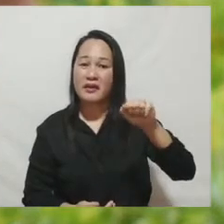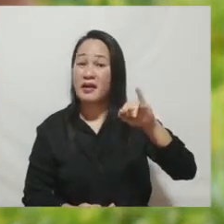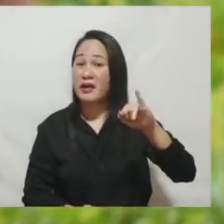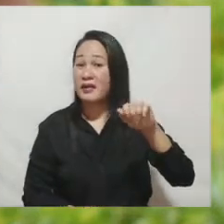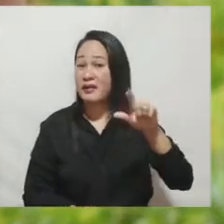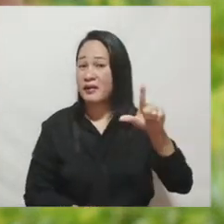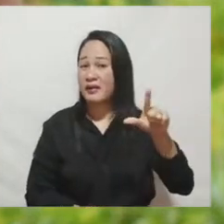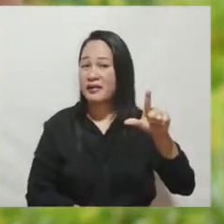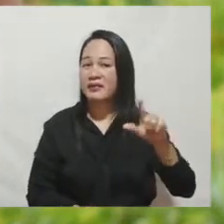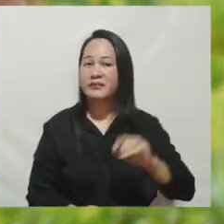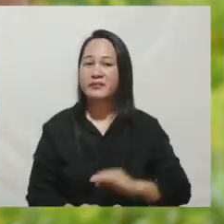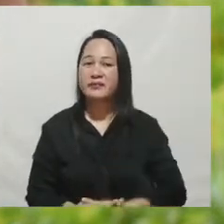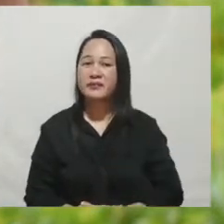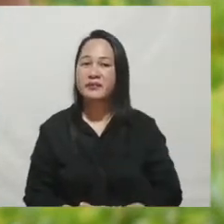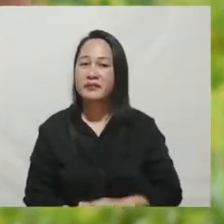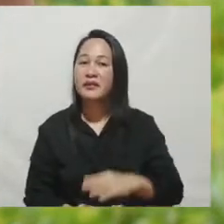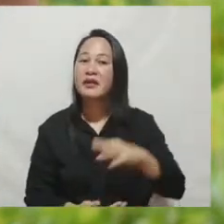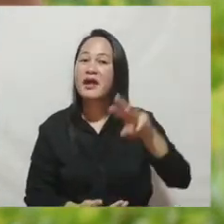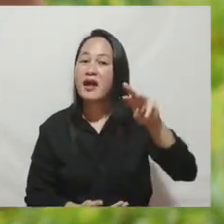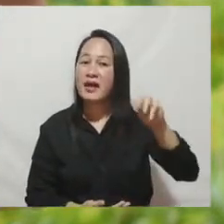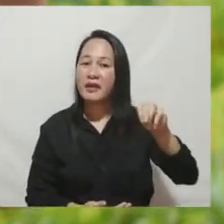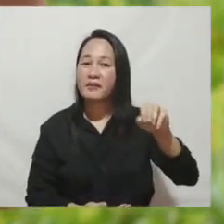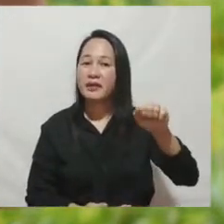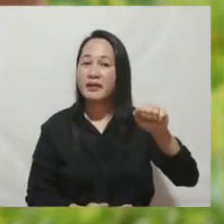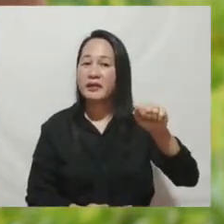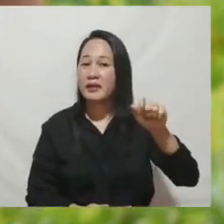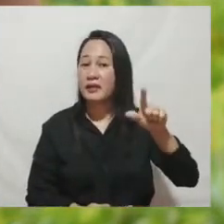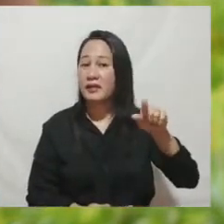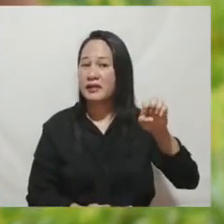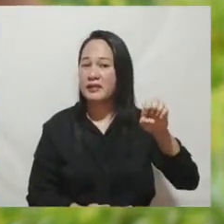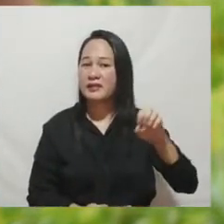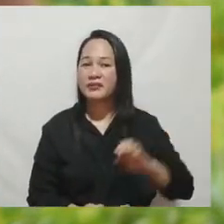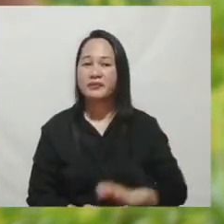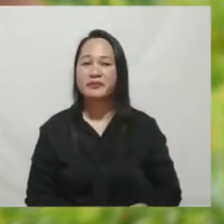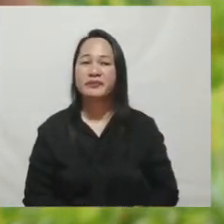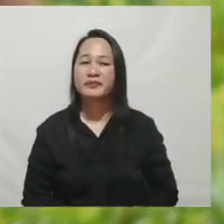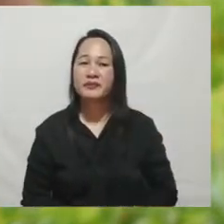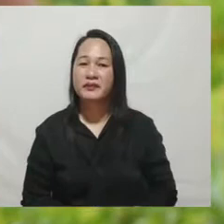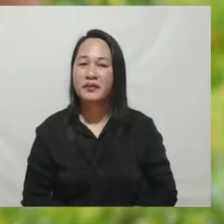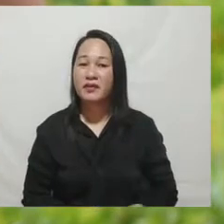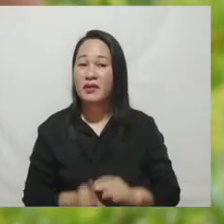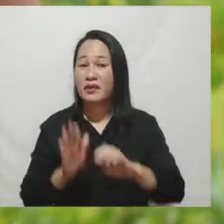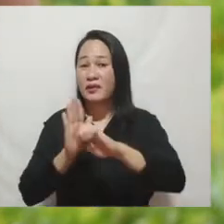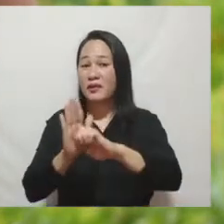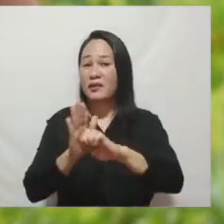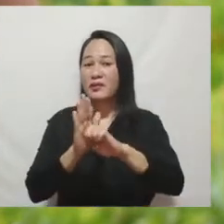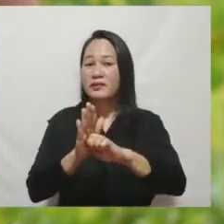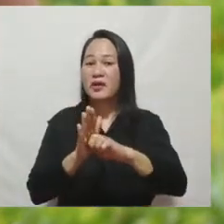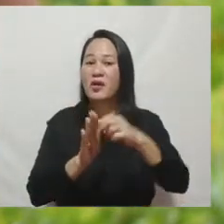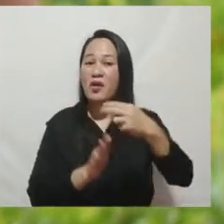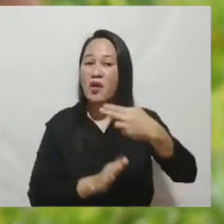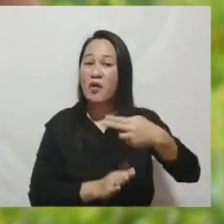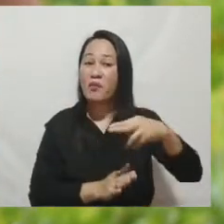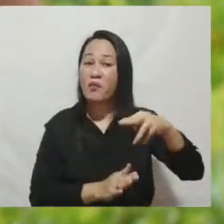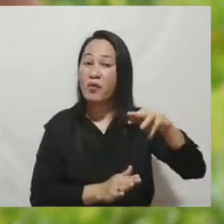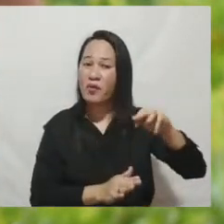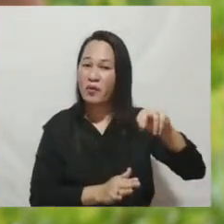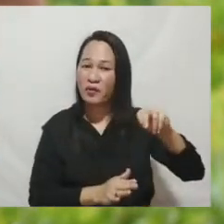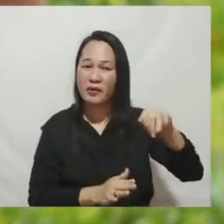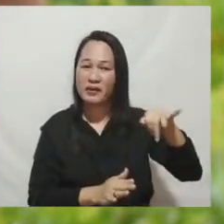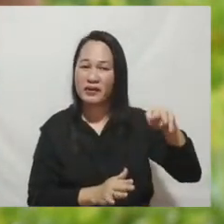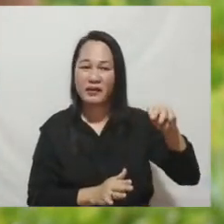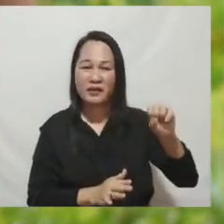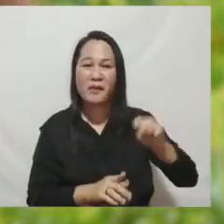M-A-I-L, and male, M-A-L-E, are examples of homonyms with different spellings and